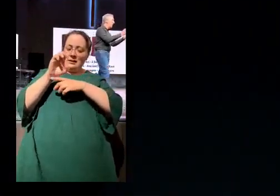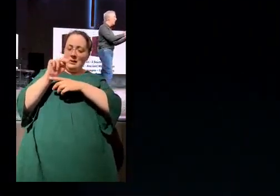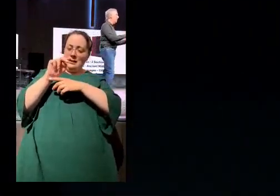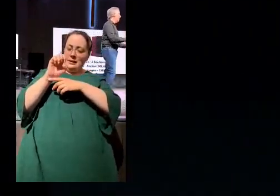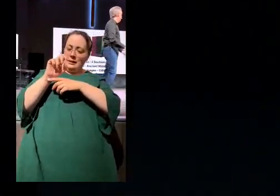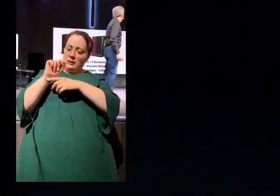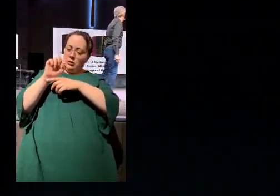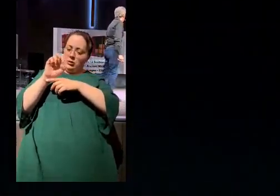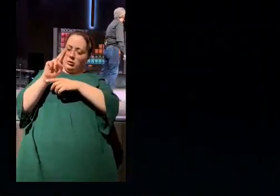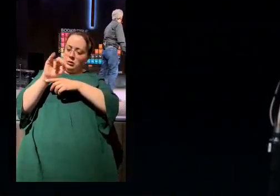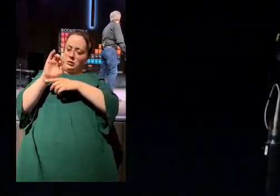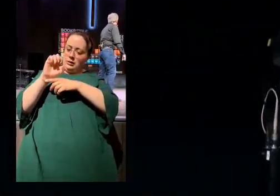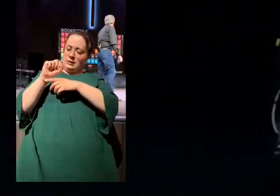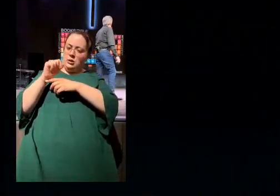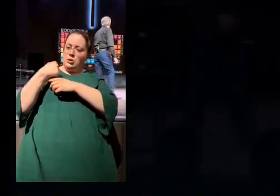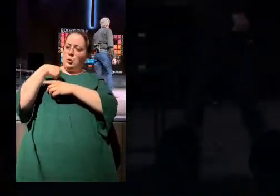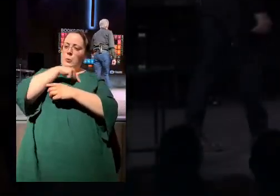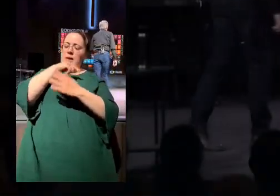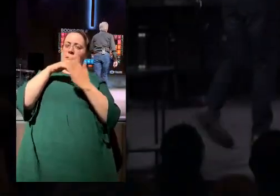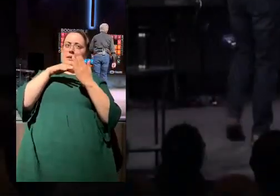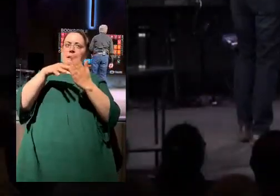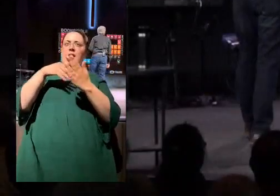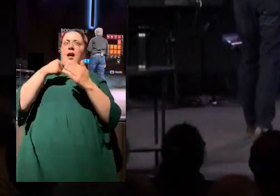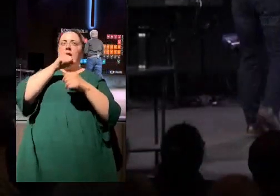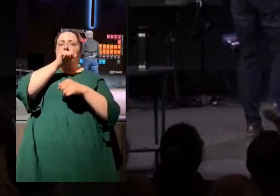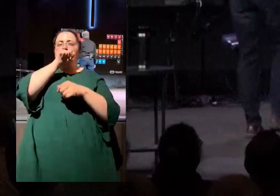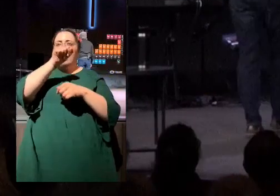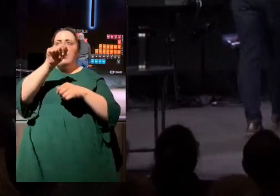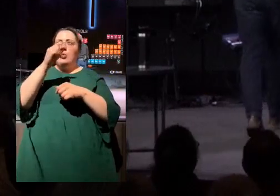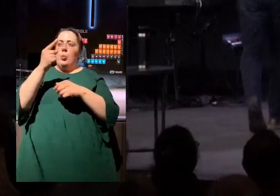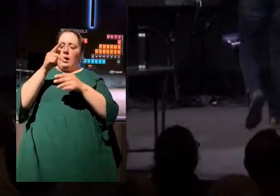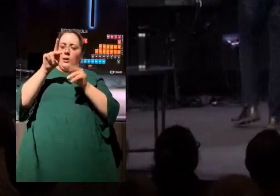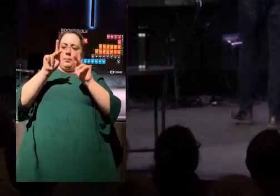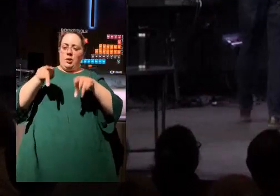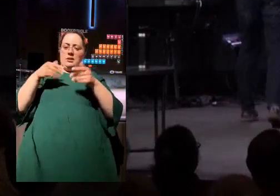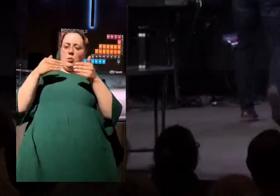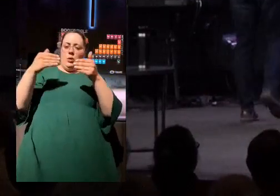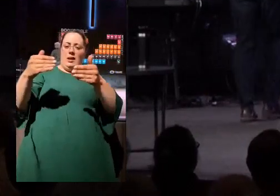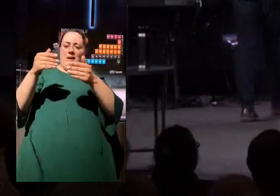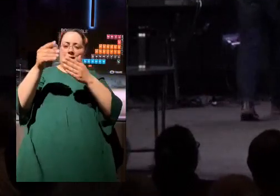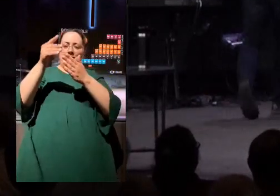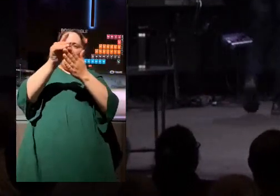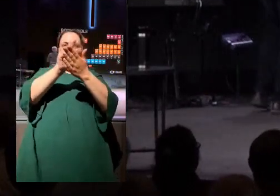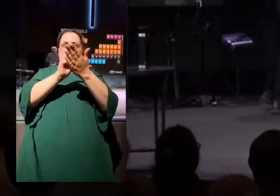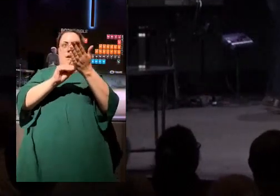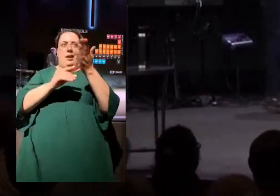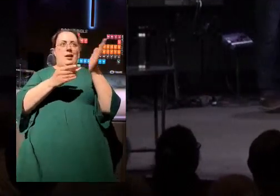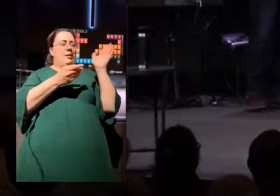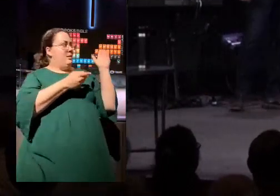study it. I love the way this one person divided it up because it helps you to understand.